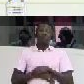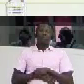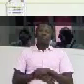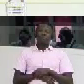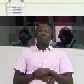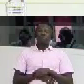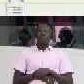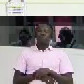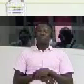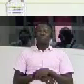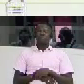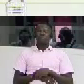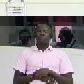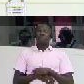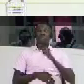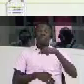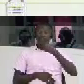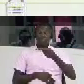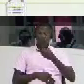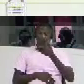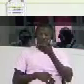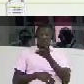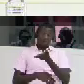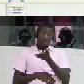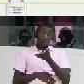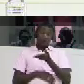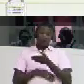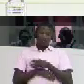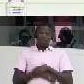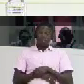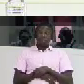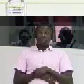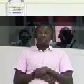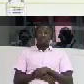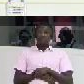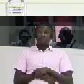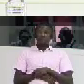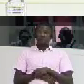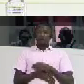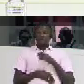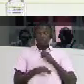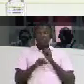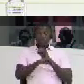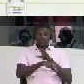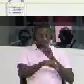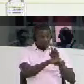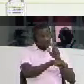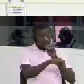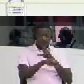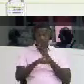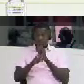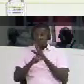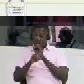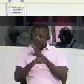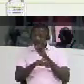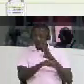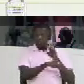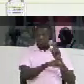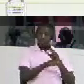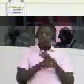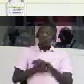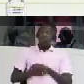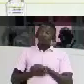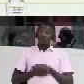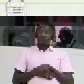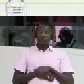supervision. Then from there, they have briefing. And then from there, we will have our briefings.